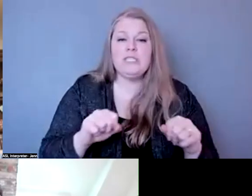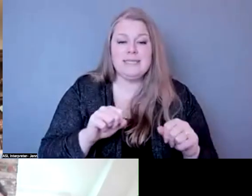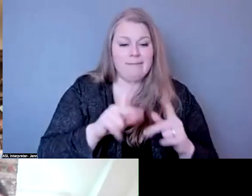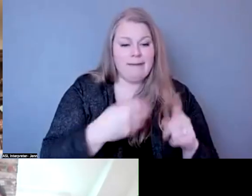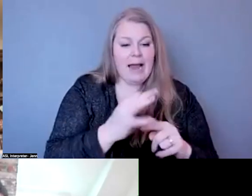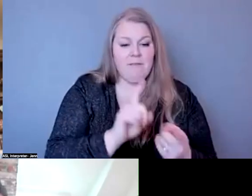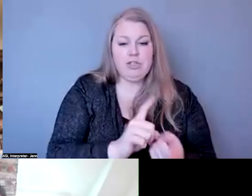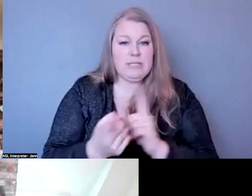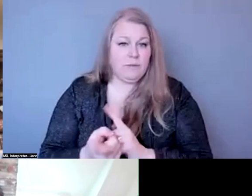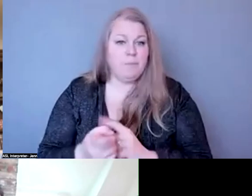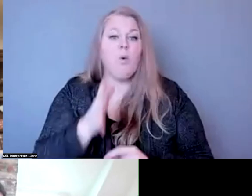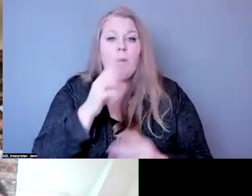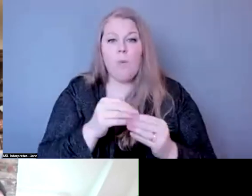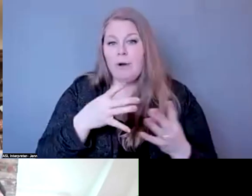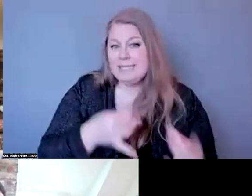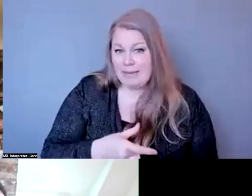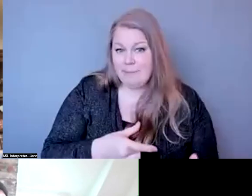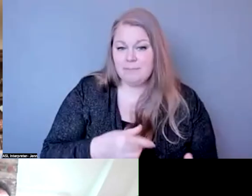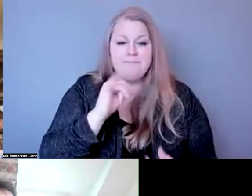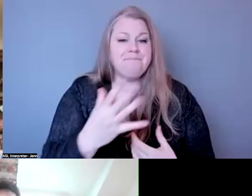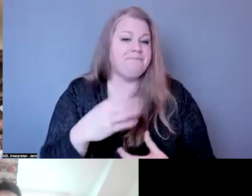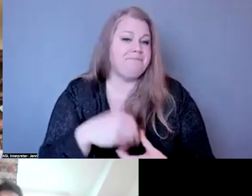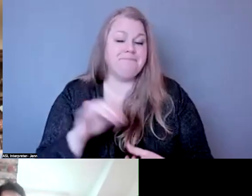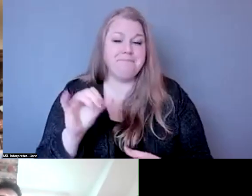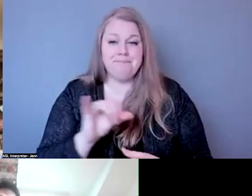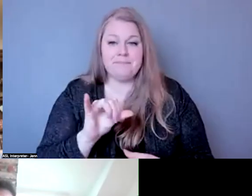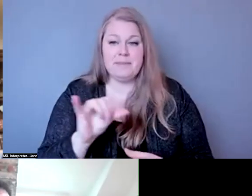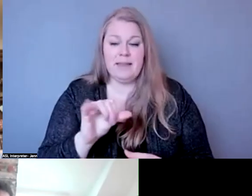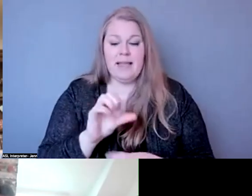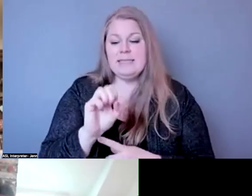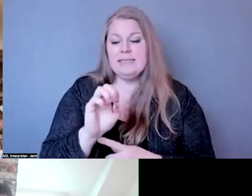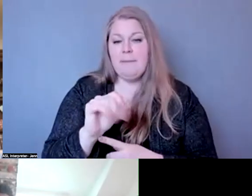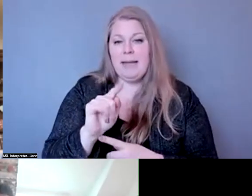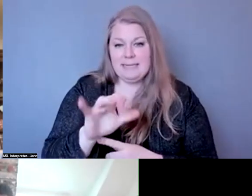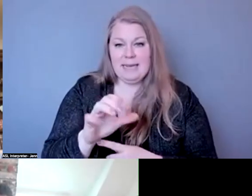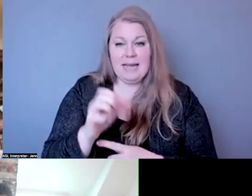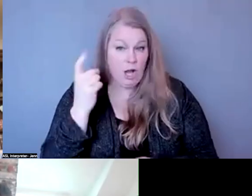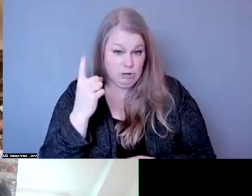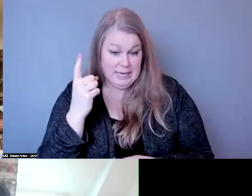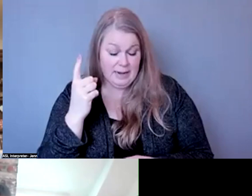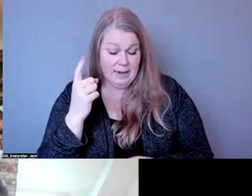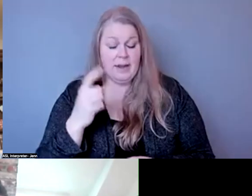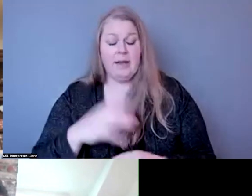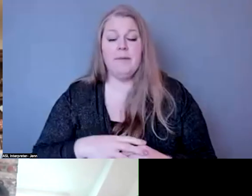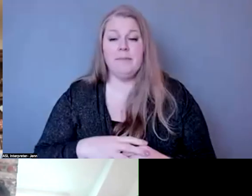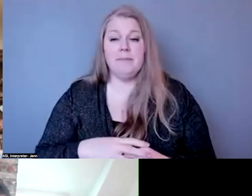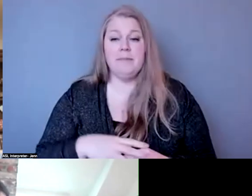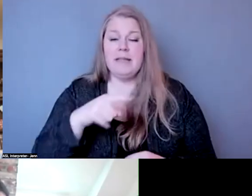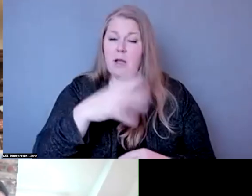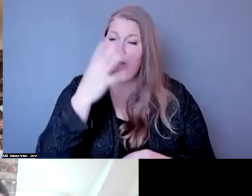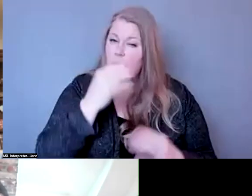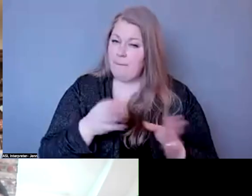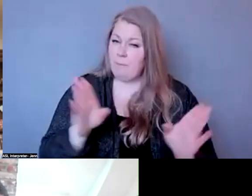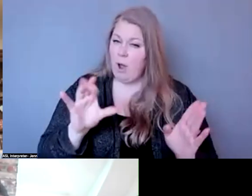be seamless, and that includes things that involve a little bit of semantic understanding. Now, this is a pretty broad claim